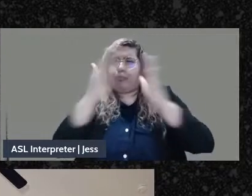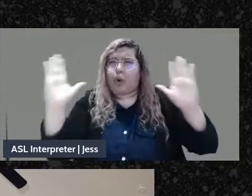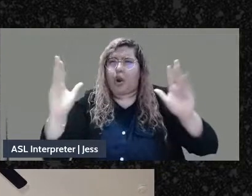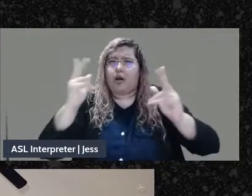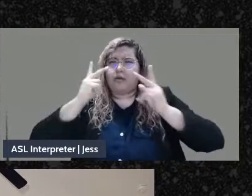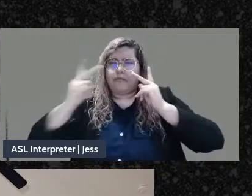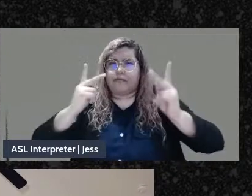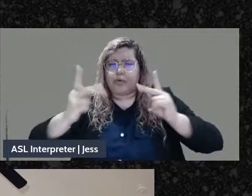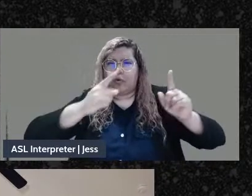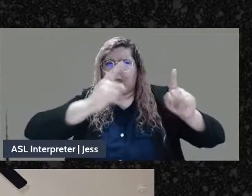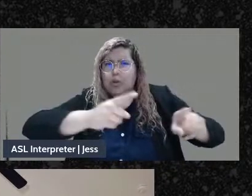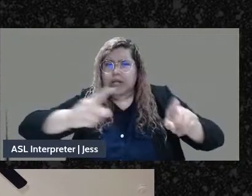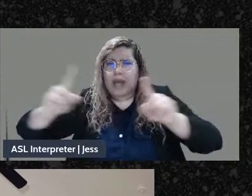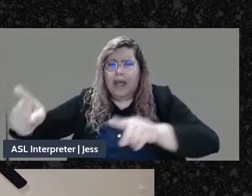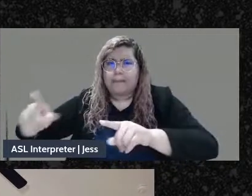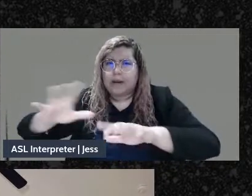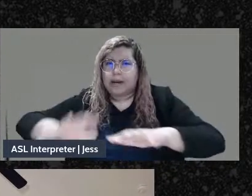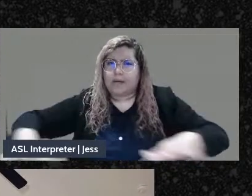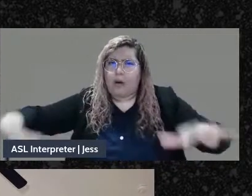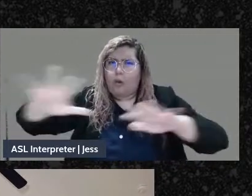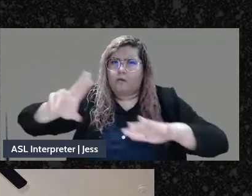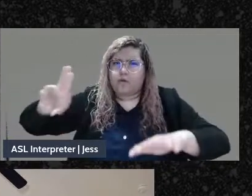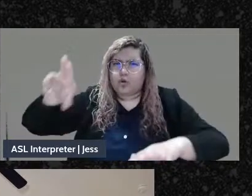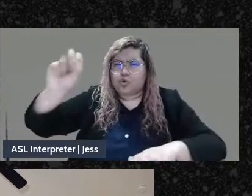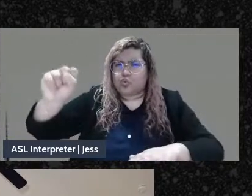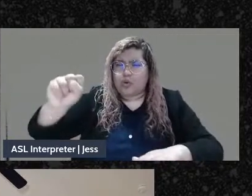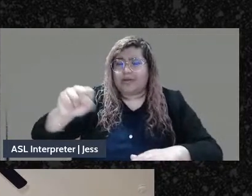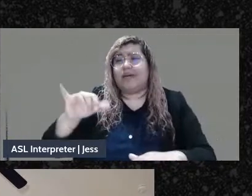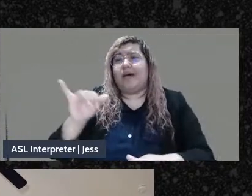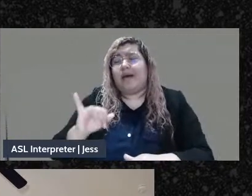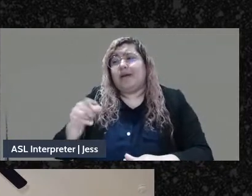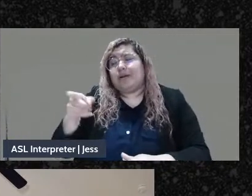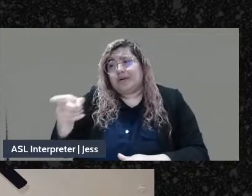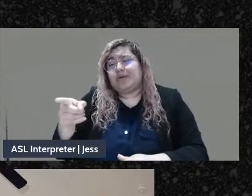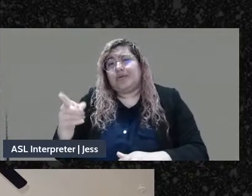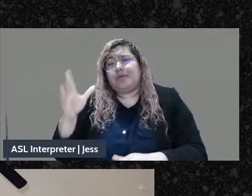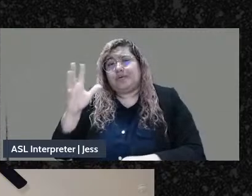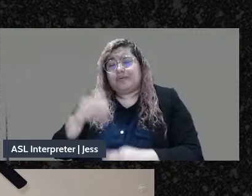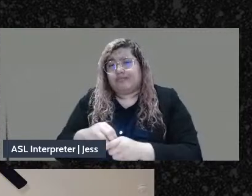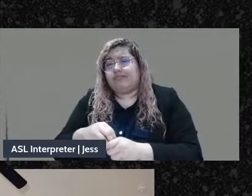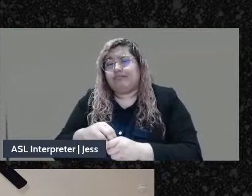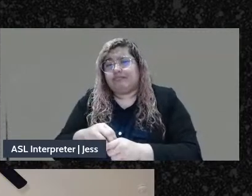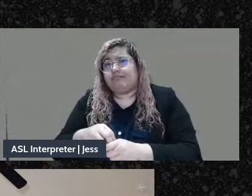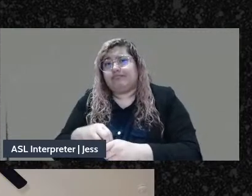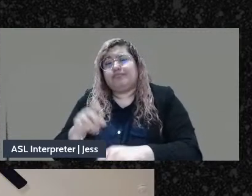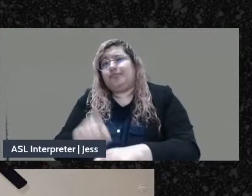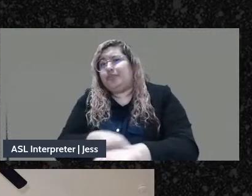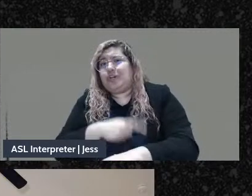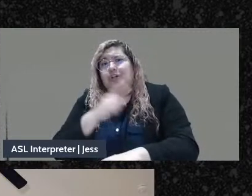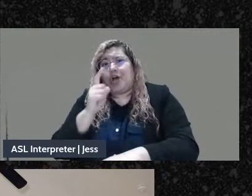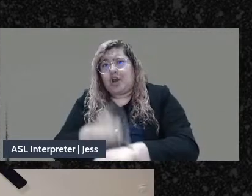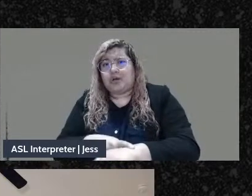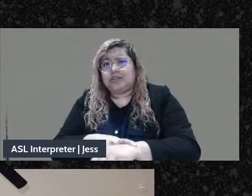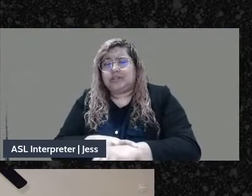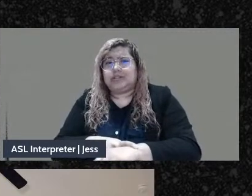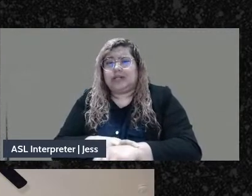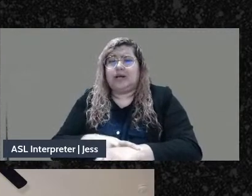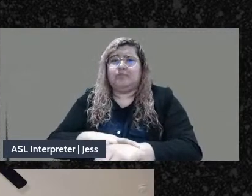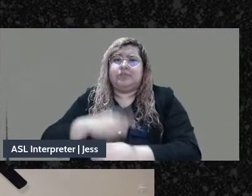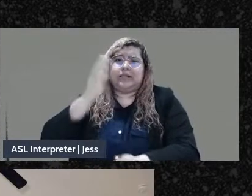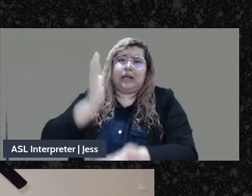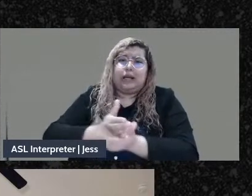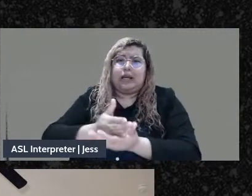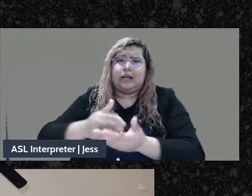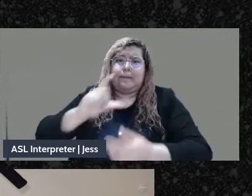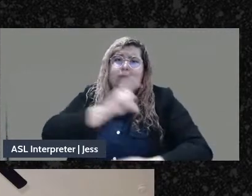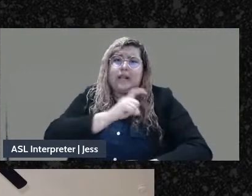fights happening in a lot of different places, and obviously your much longer work in trying to end police violence that you've been doing, on